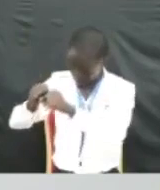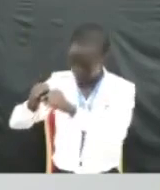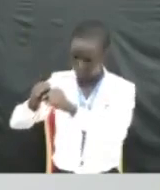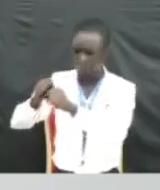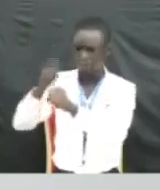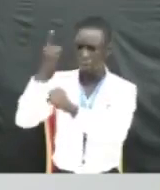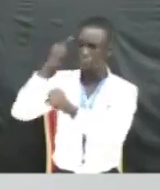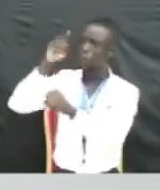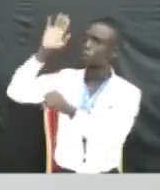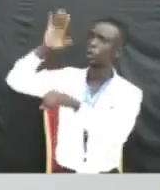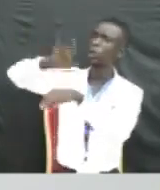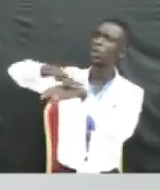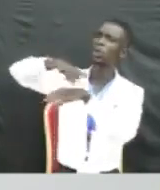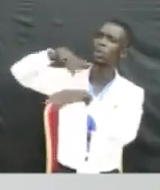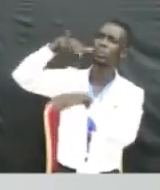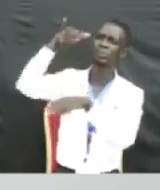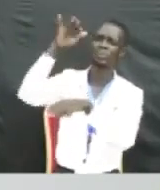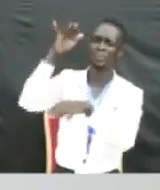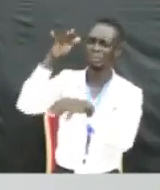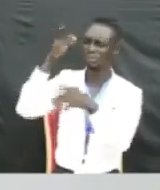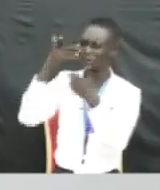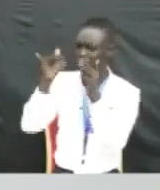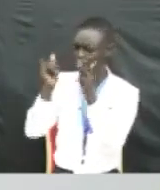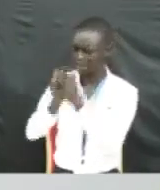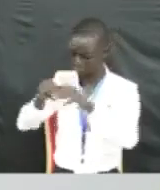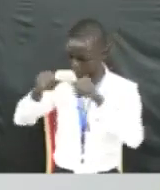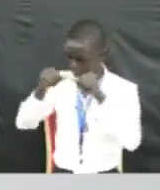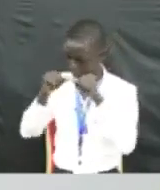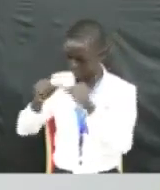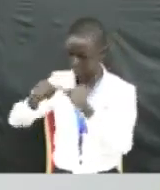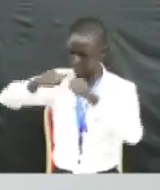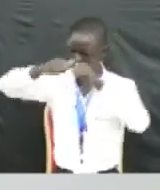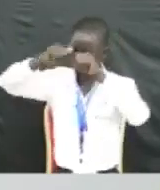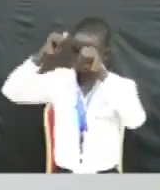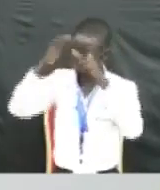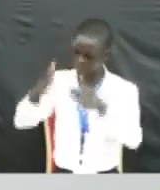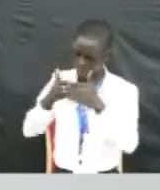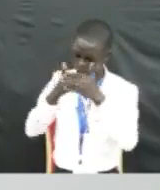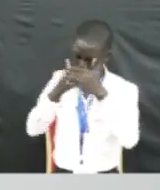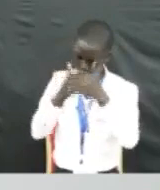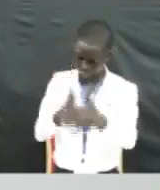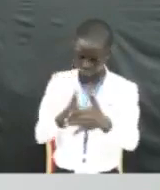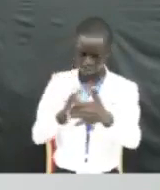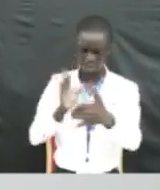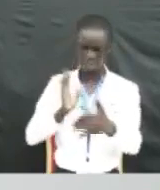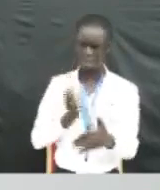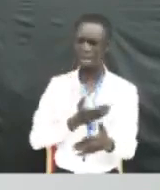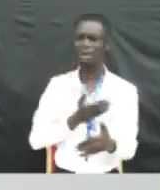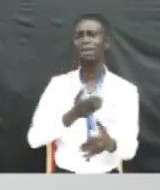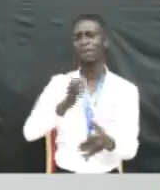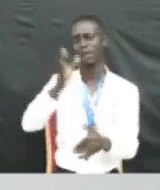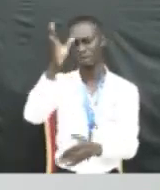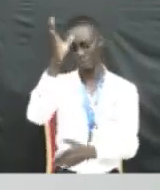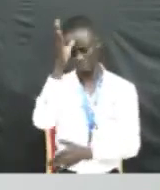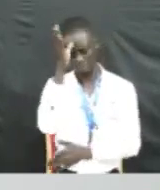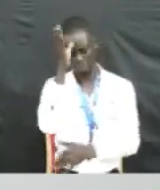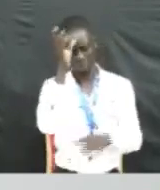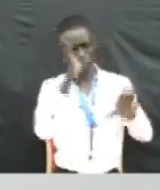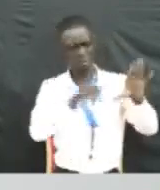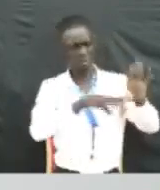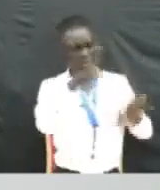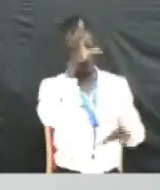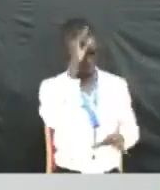your glory. So continue to bless and lead our fathers, the chairman and his executive